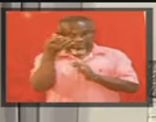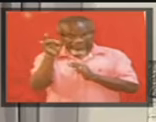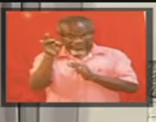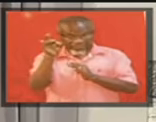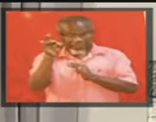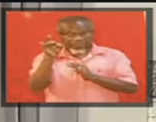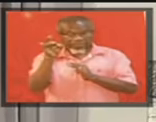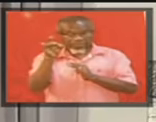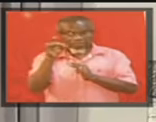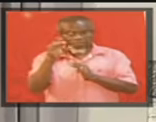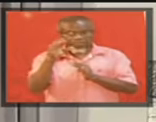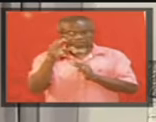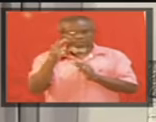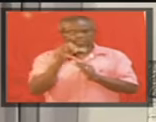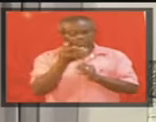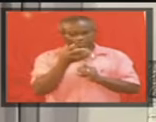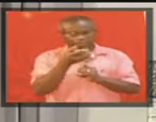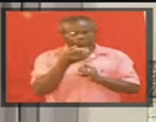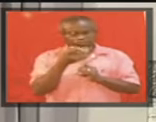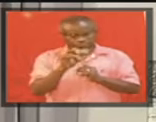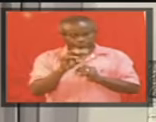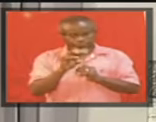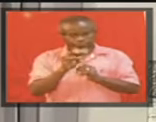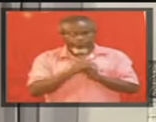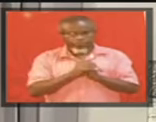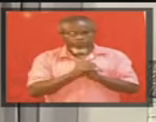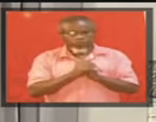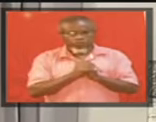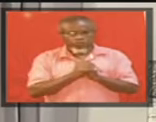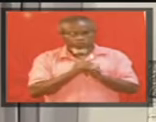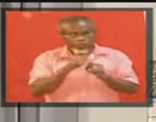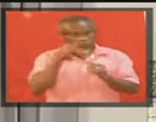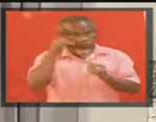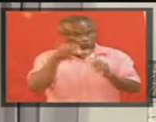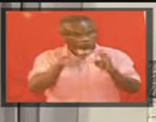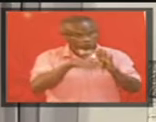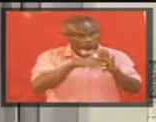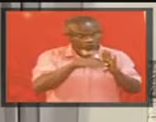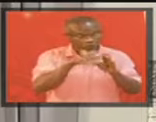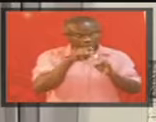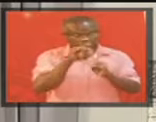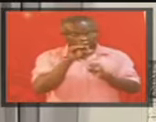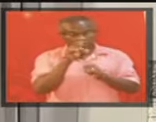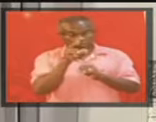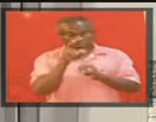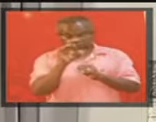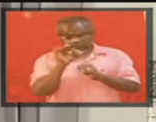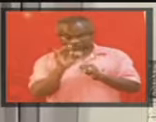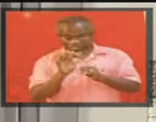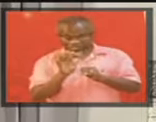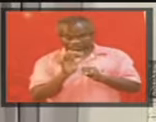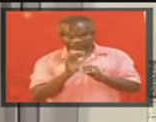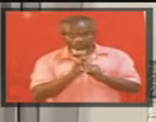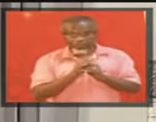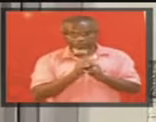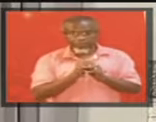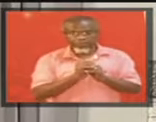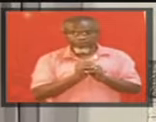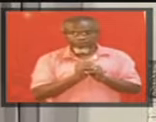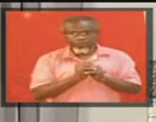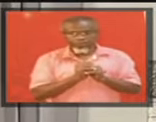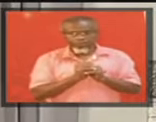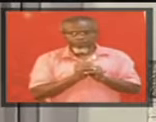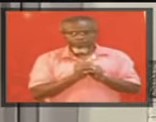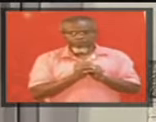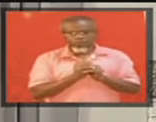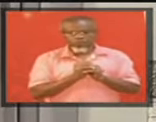individuals. Home of Football, which is state quarantine, 25. And at the Regent Star, we have 20 persons. In terms of I'll